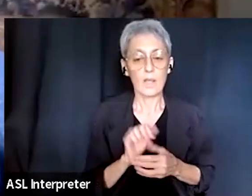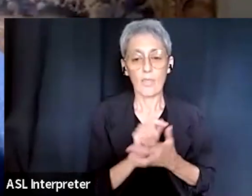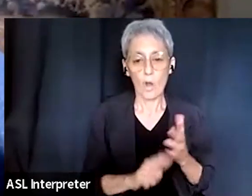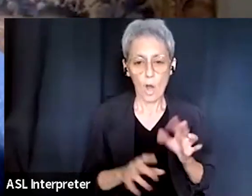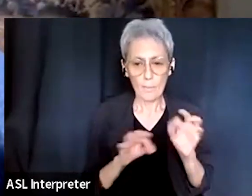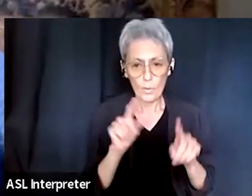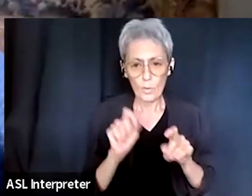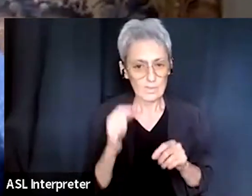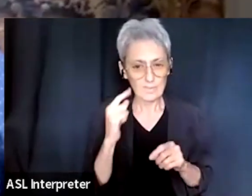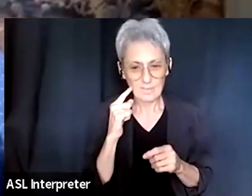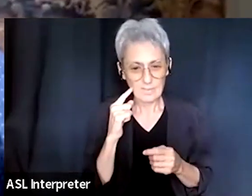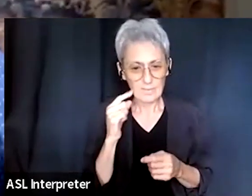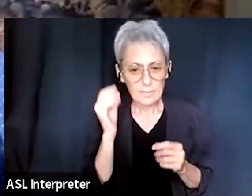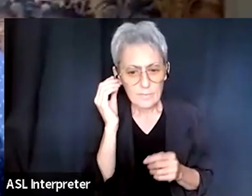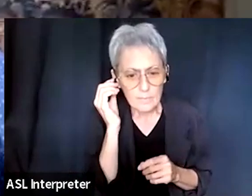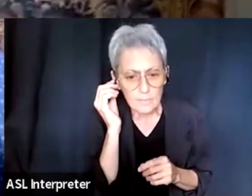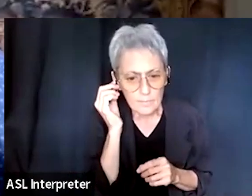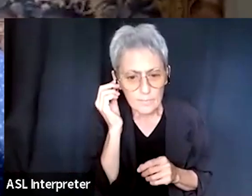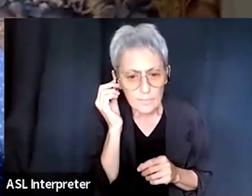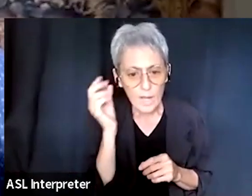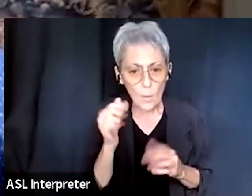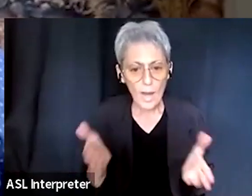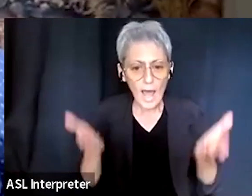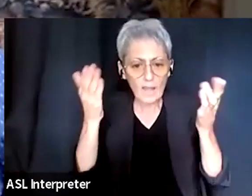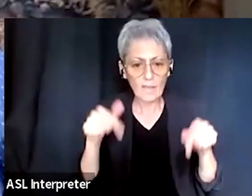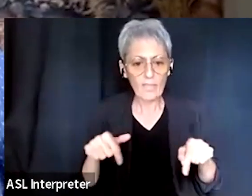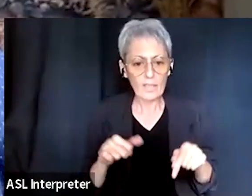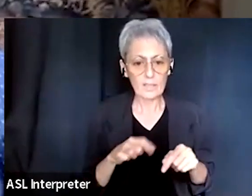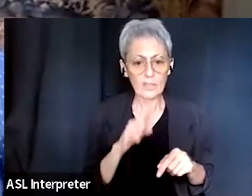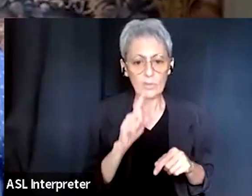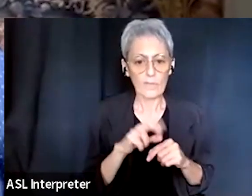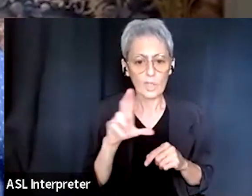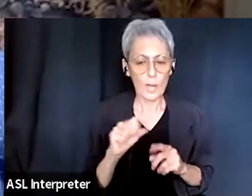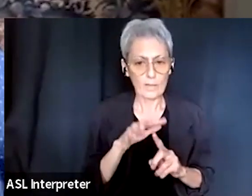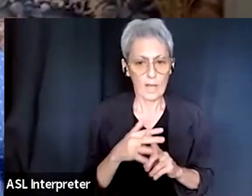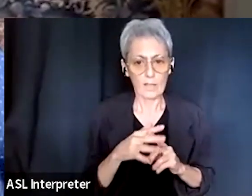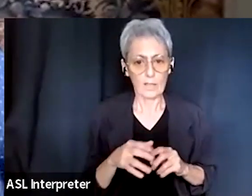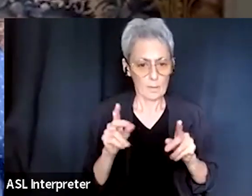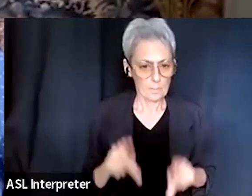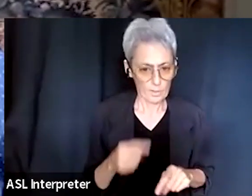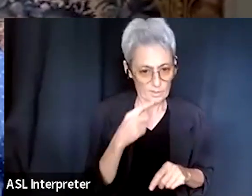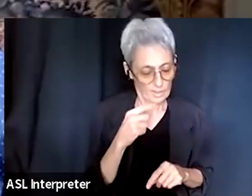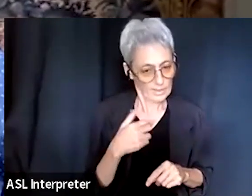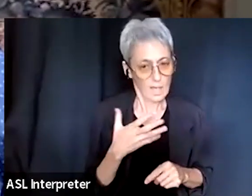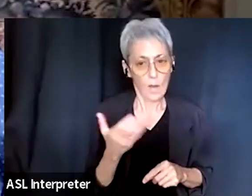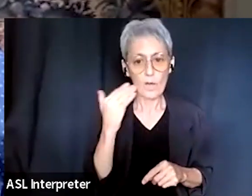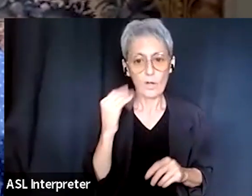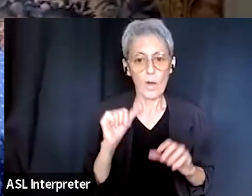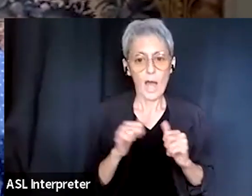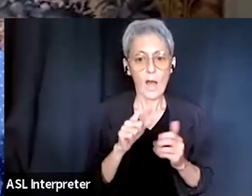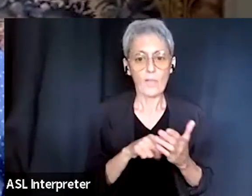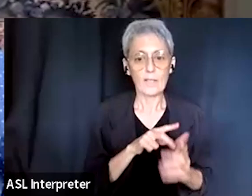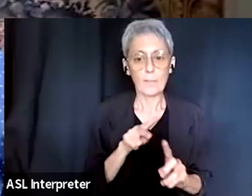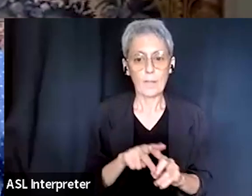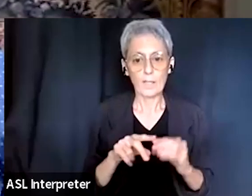to elevate this one because it's particularly true for the US context. The person says, I am interested in knowing how this applies to